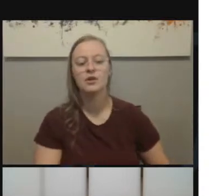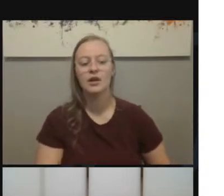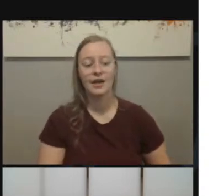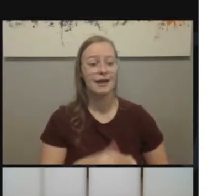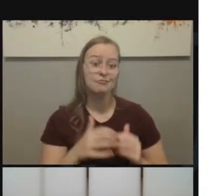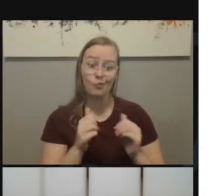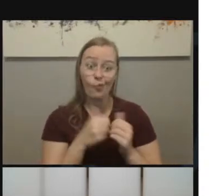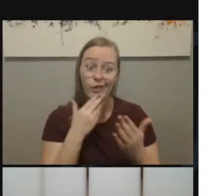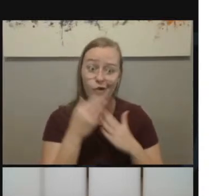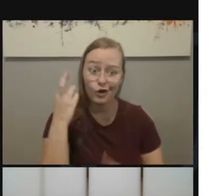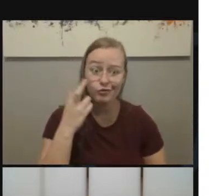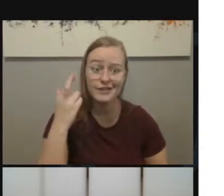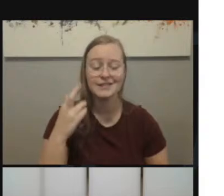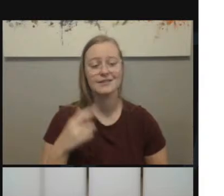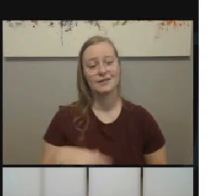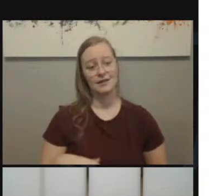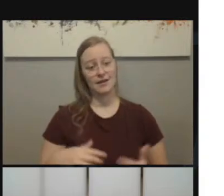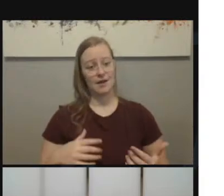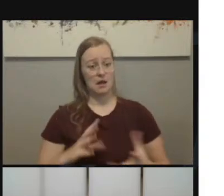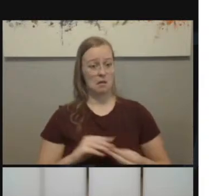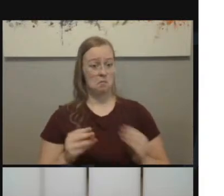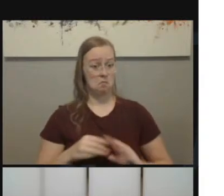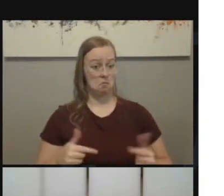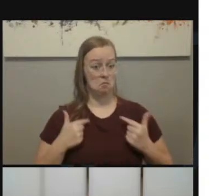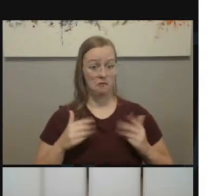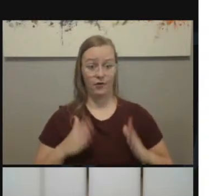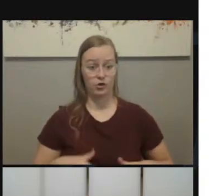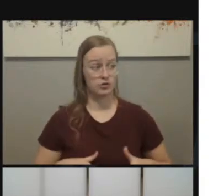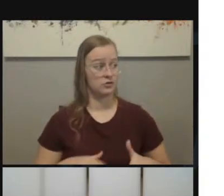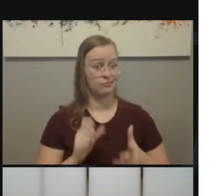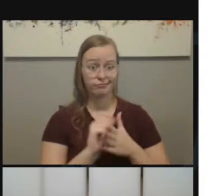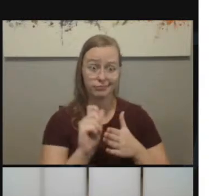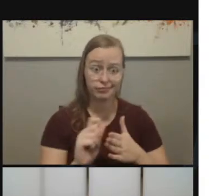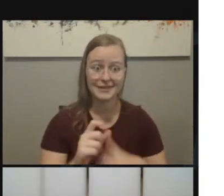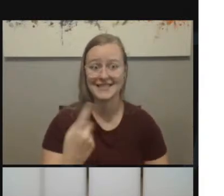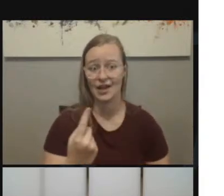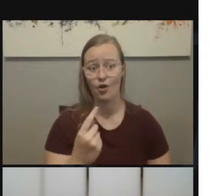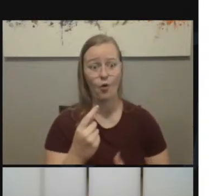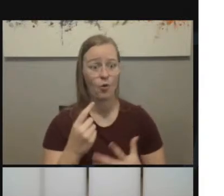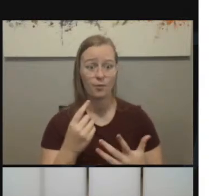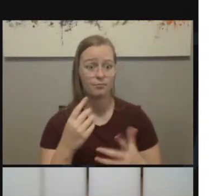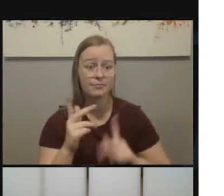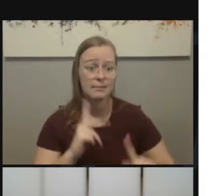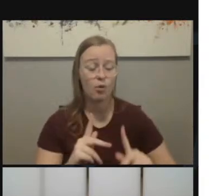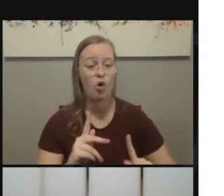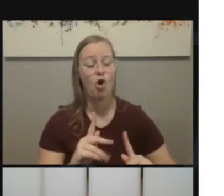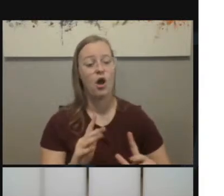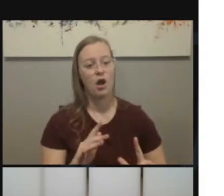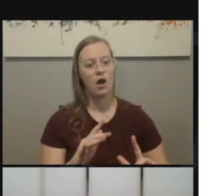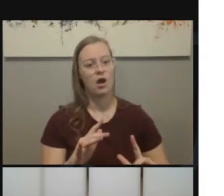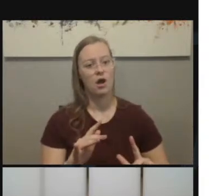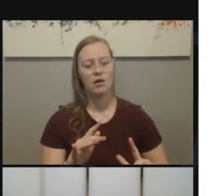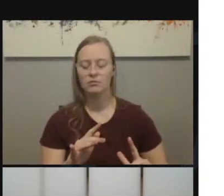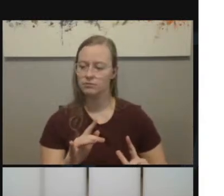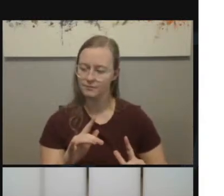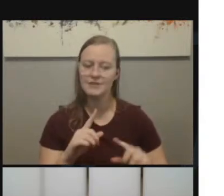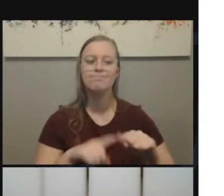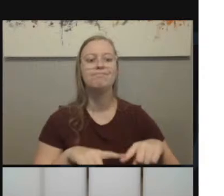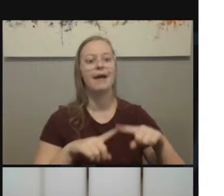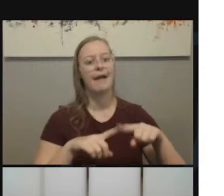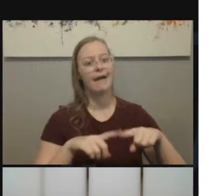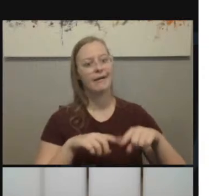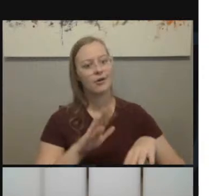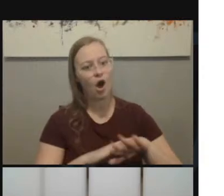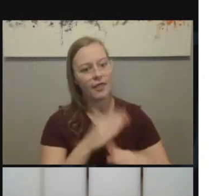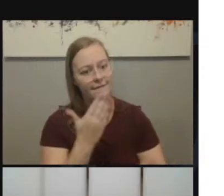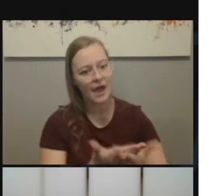reasons. Biographers of single-figure biographies are absolutely dependent on such